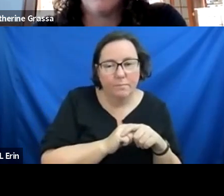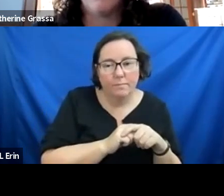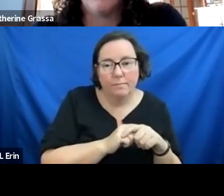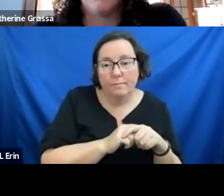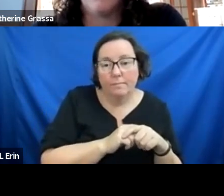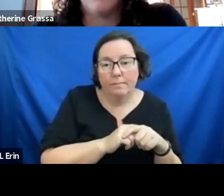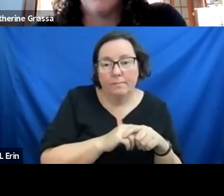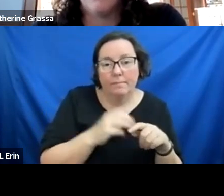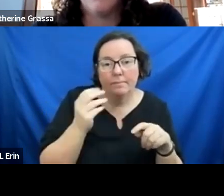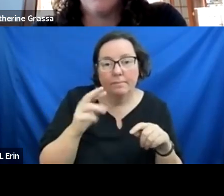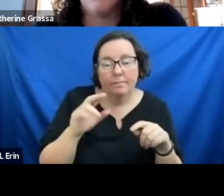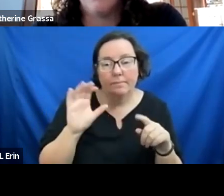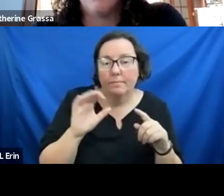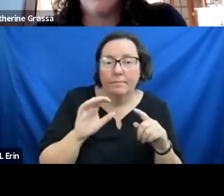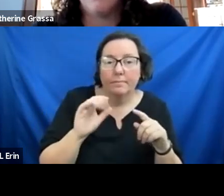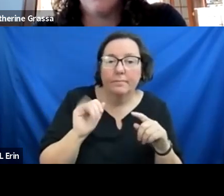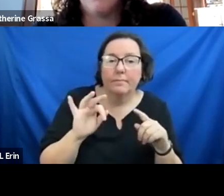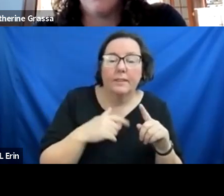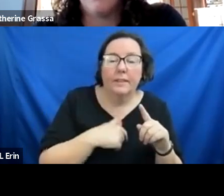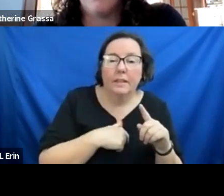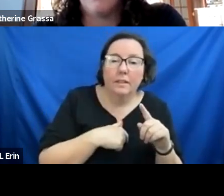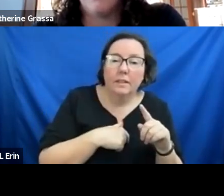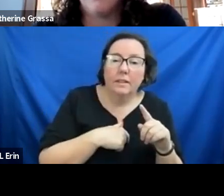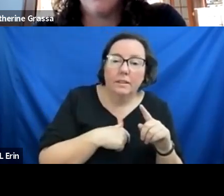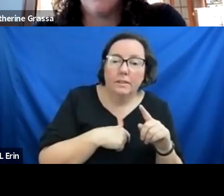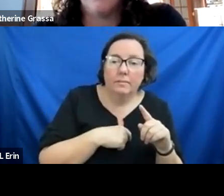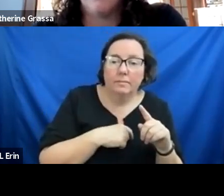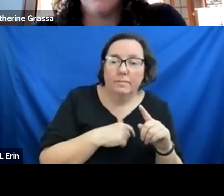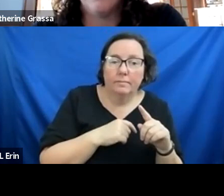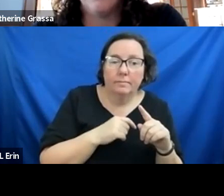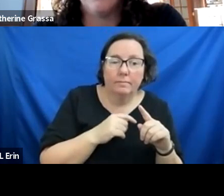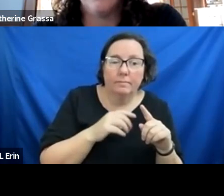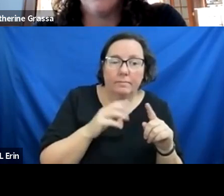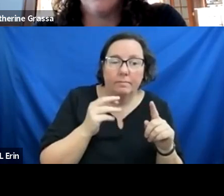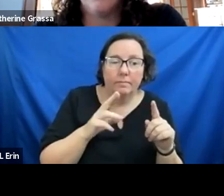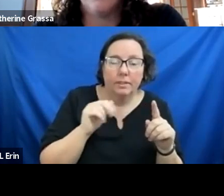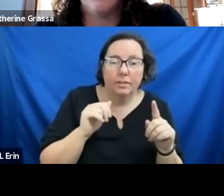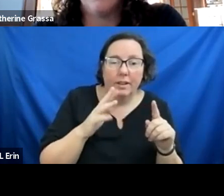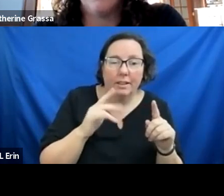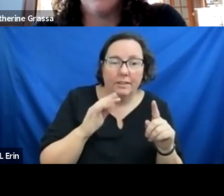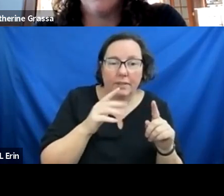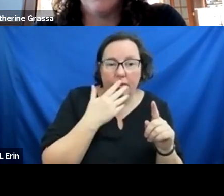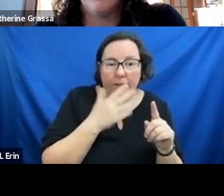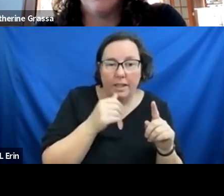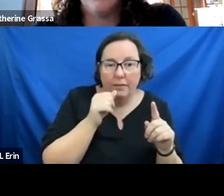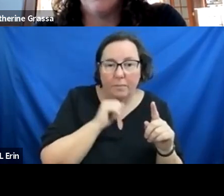And if I may just, Mr. Acevedo, thank you for being patient.